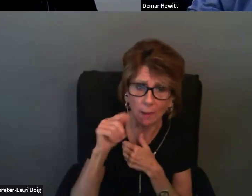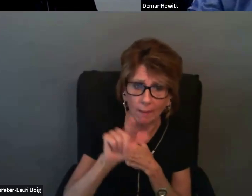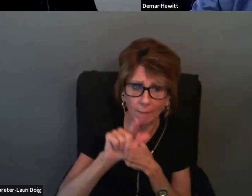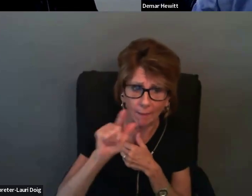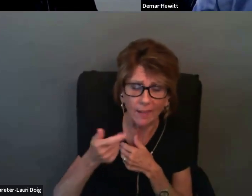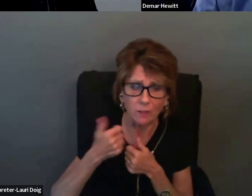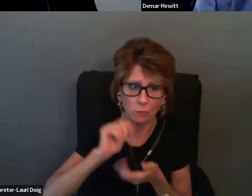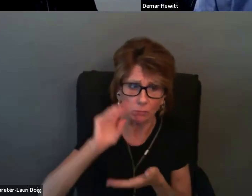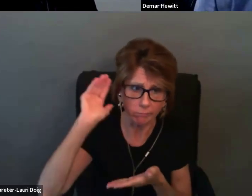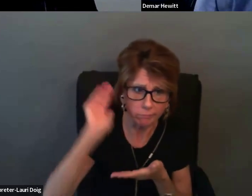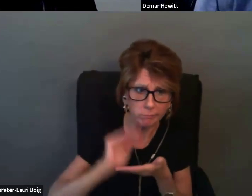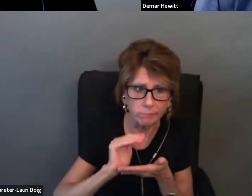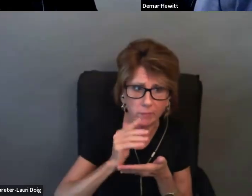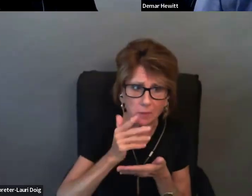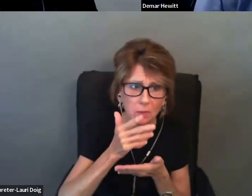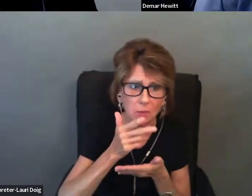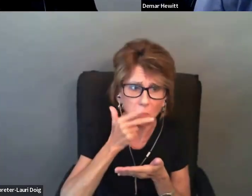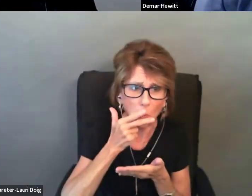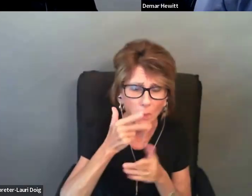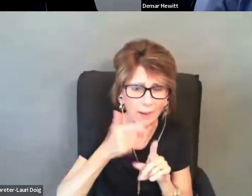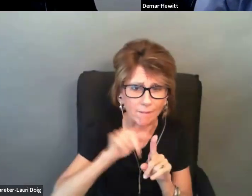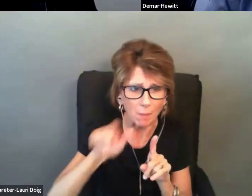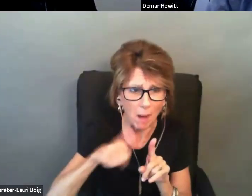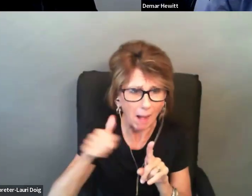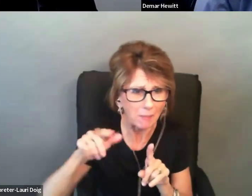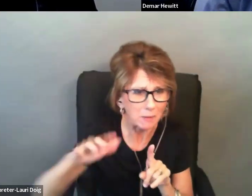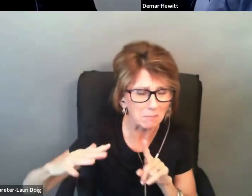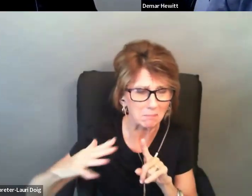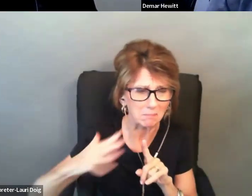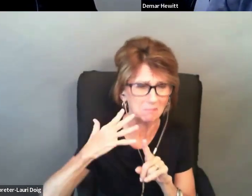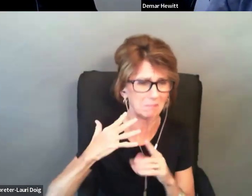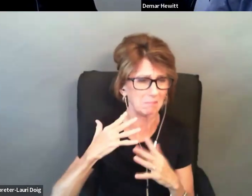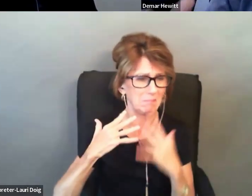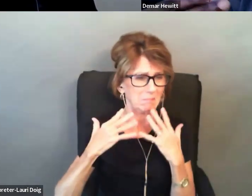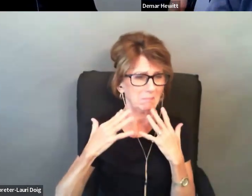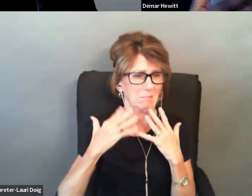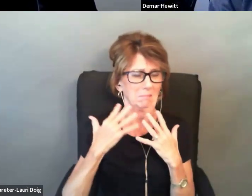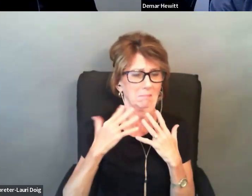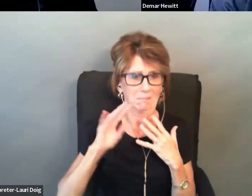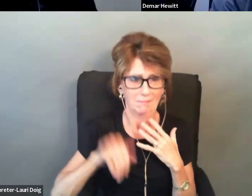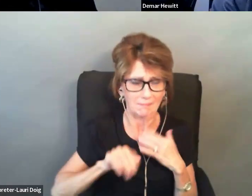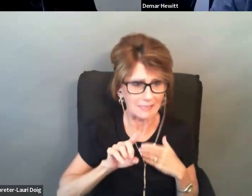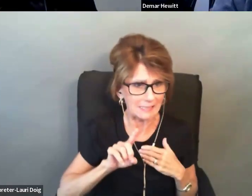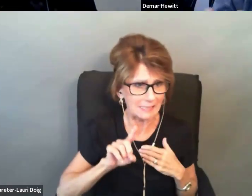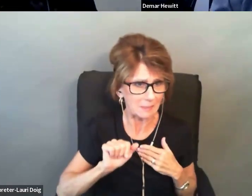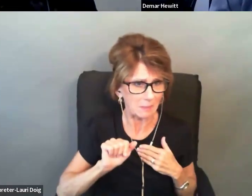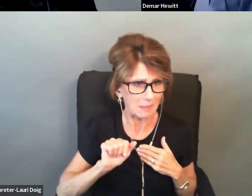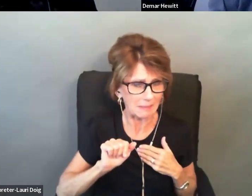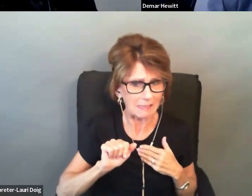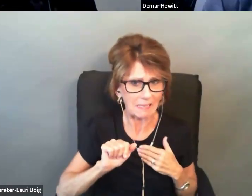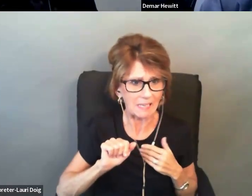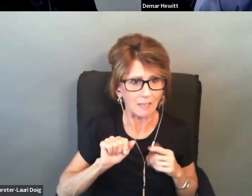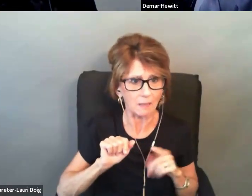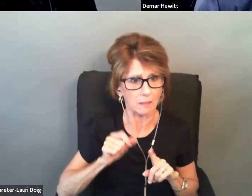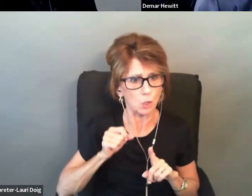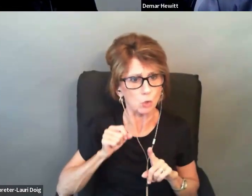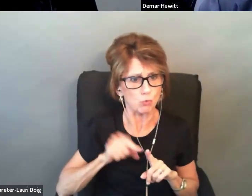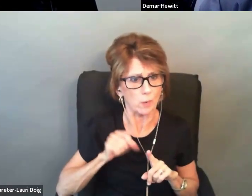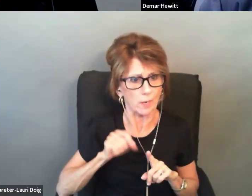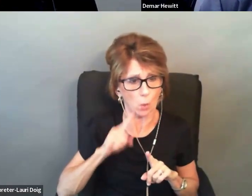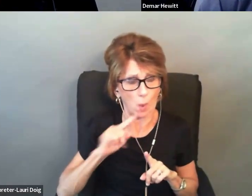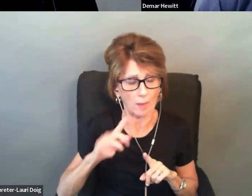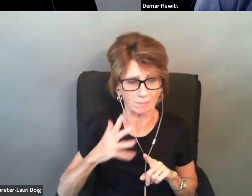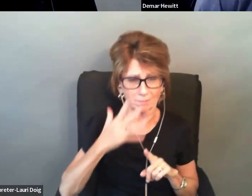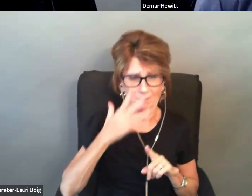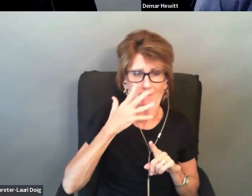address the smoking coming from the other unit, because you have a disability that is triggered by this secondhand smoke coming